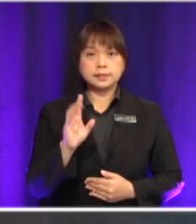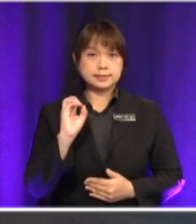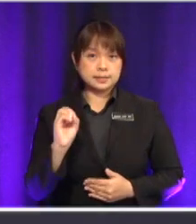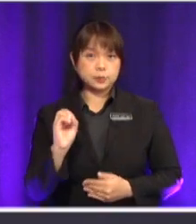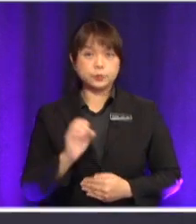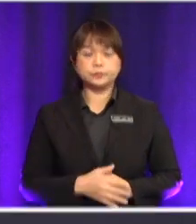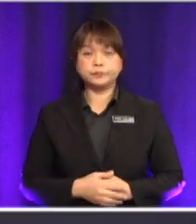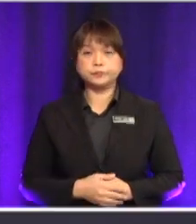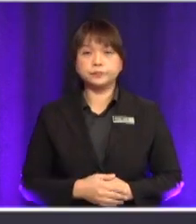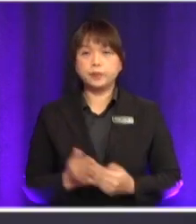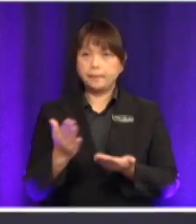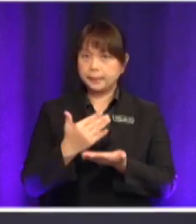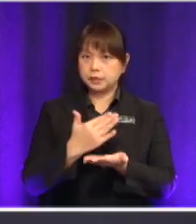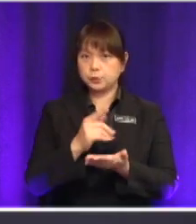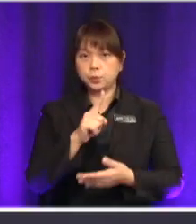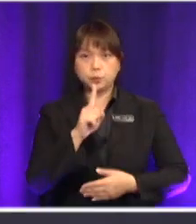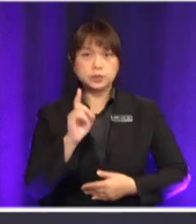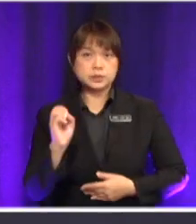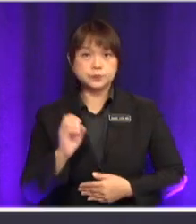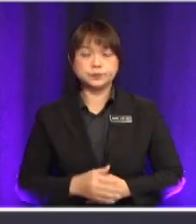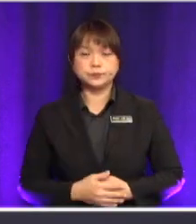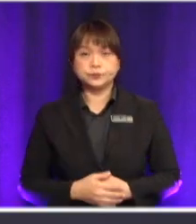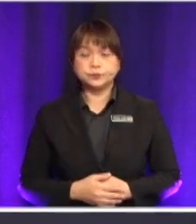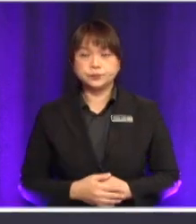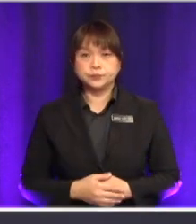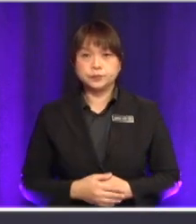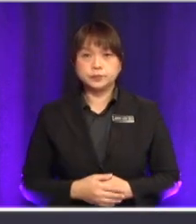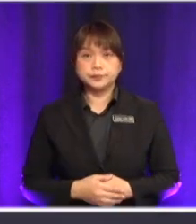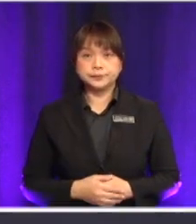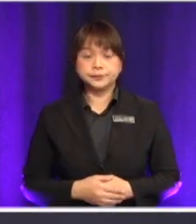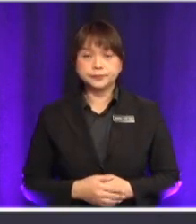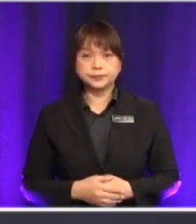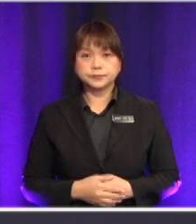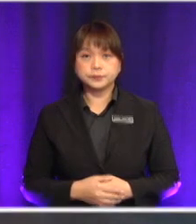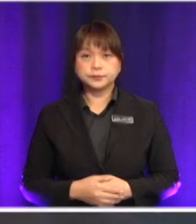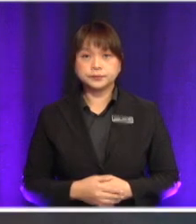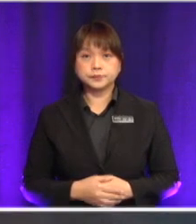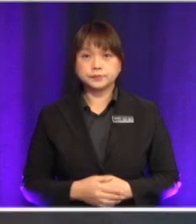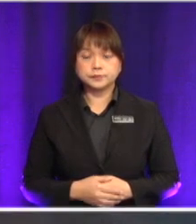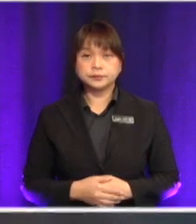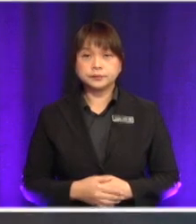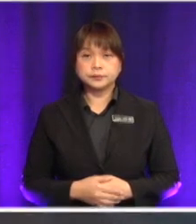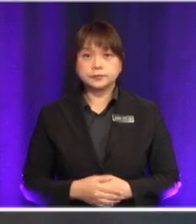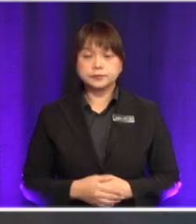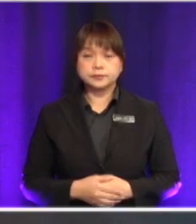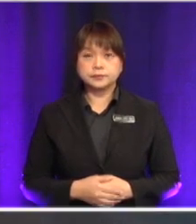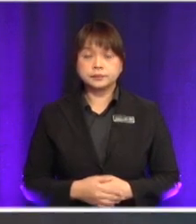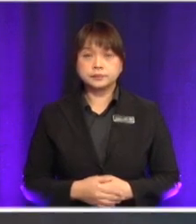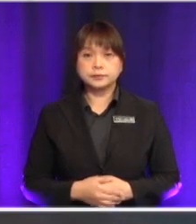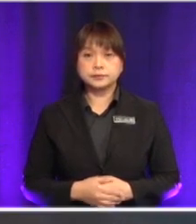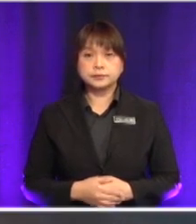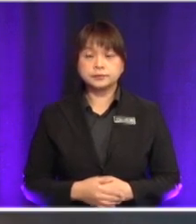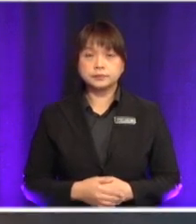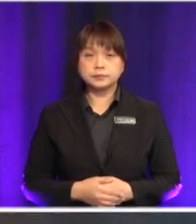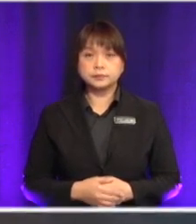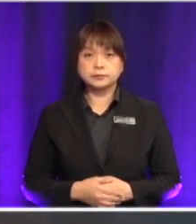segment, our title is What is the writer saying? So what exactly is the writer saying, teacher? Well, we'll find out when